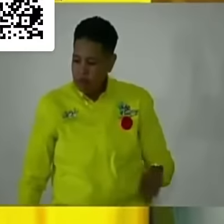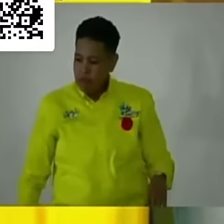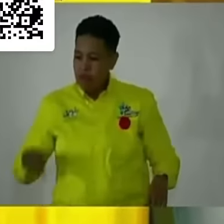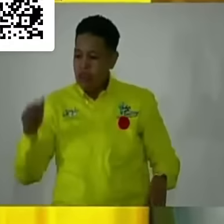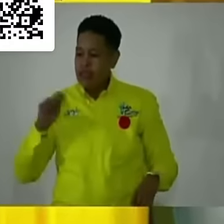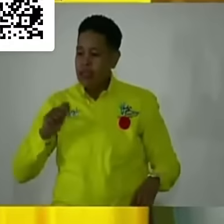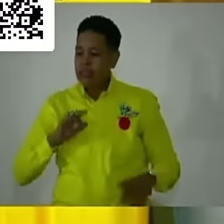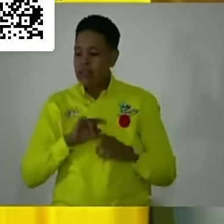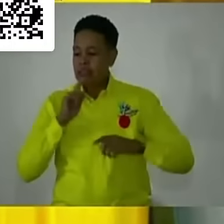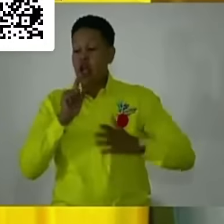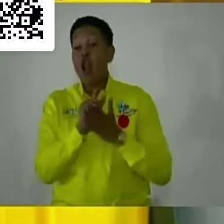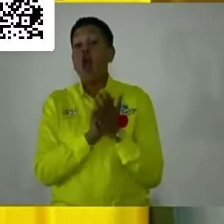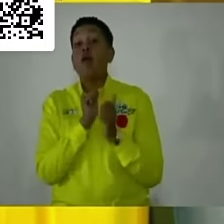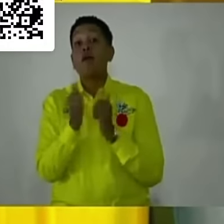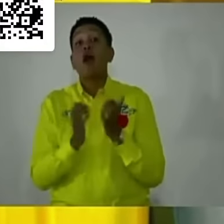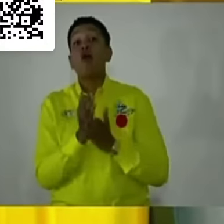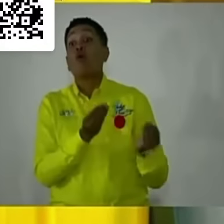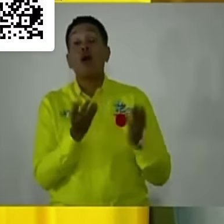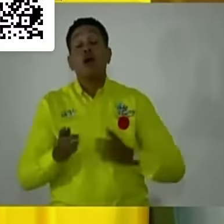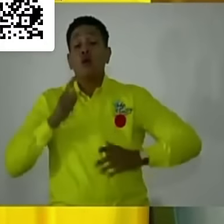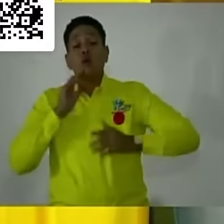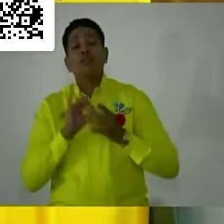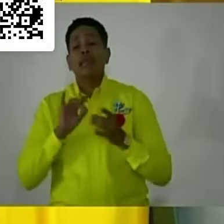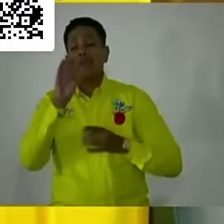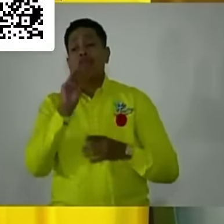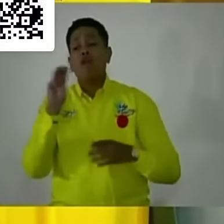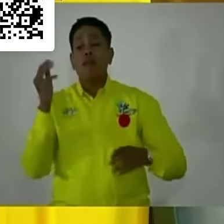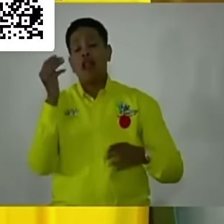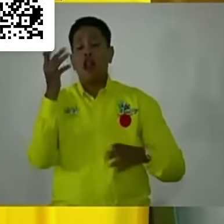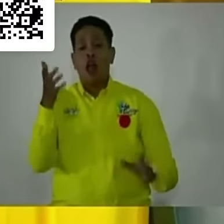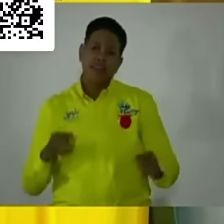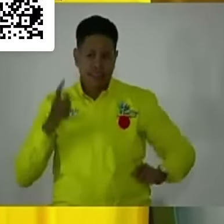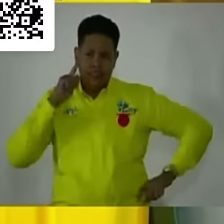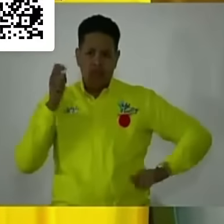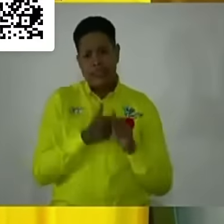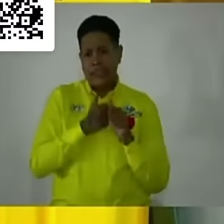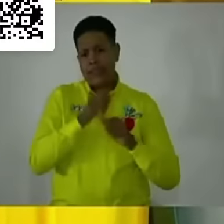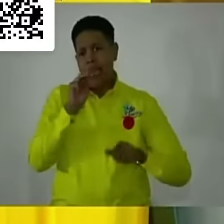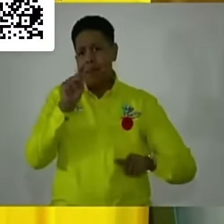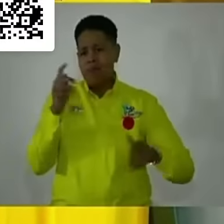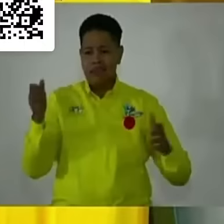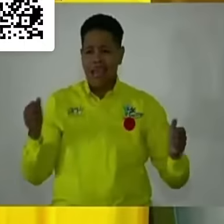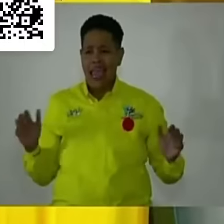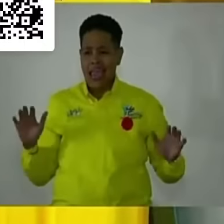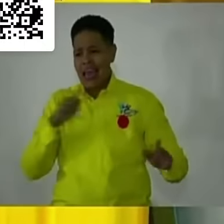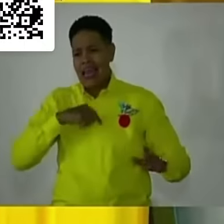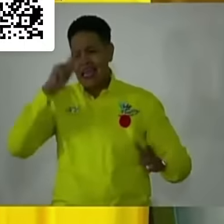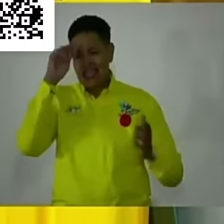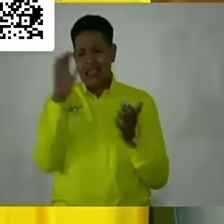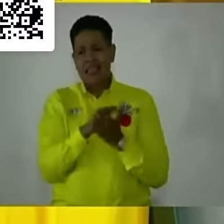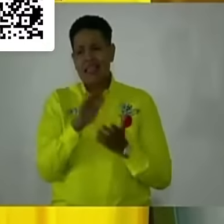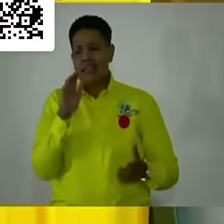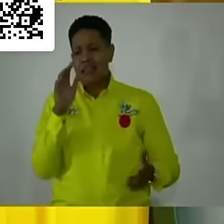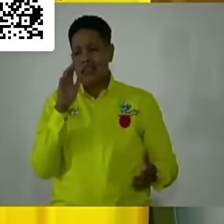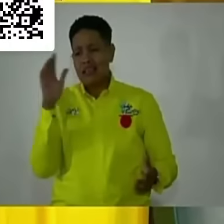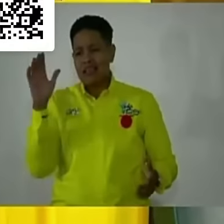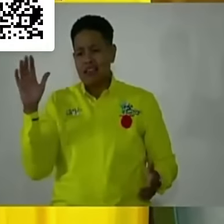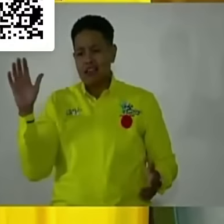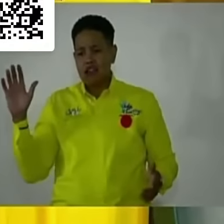this bill before us that states $4 million for each MP, I believe, Madam Speaker, is